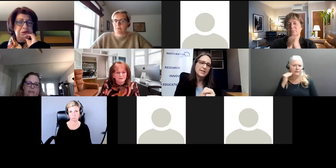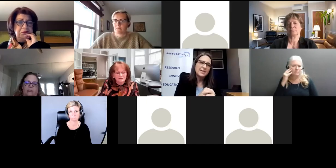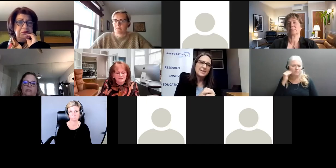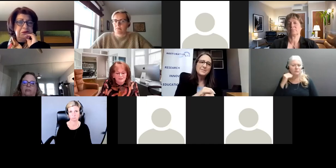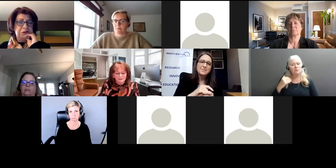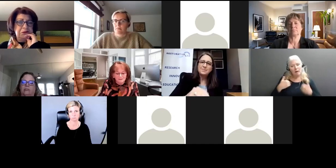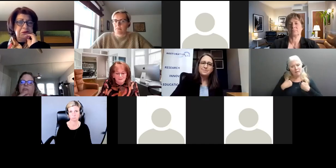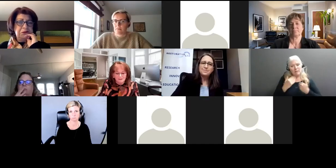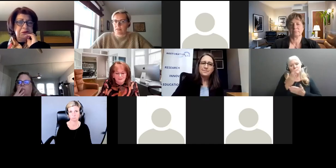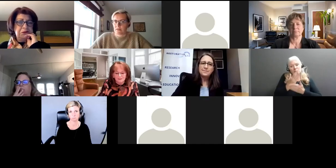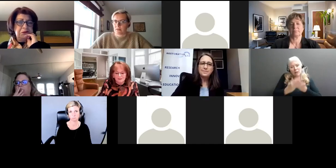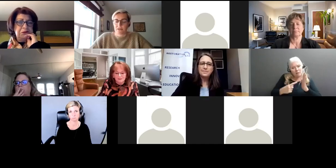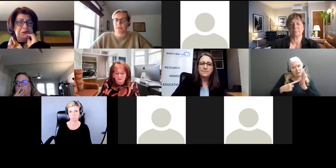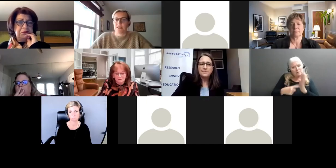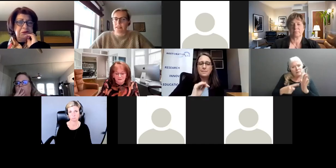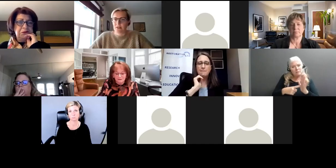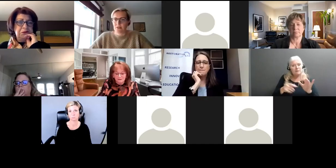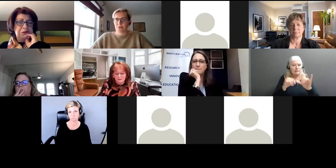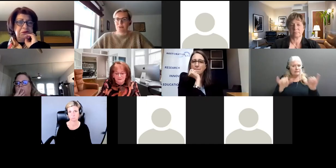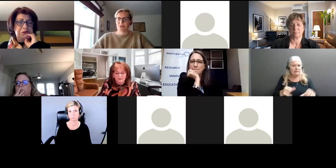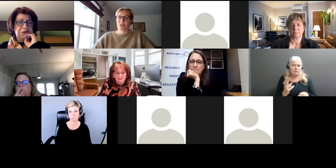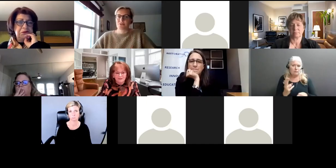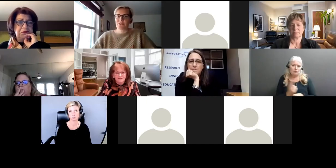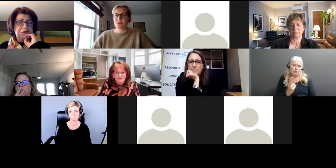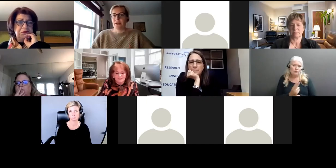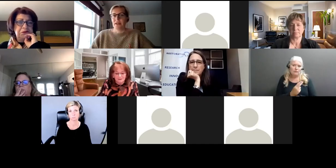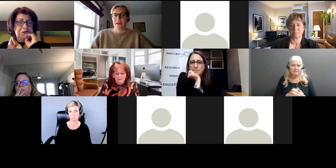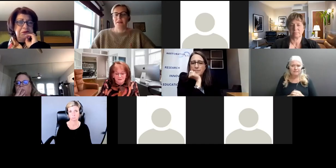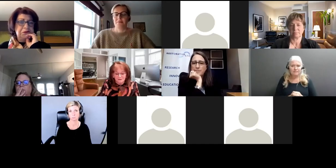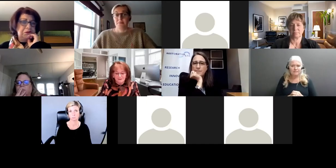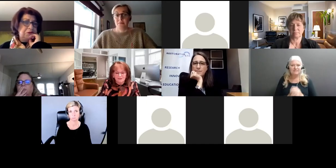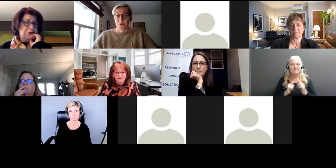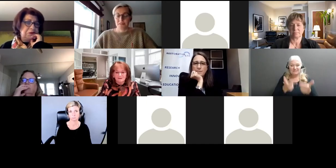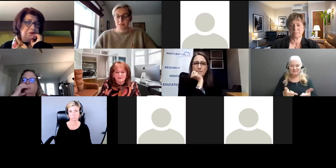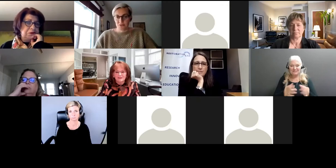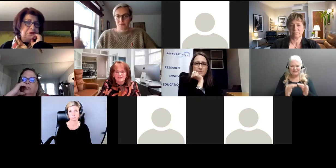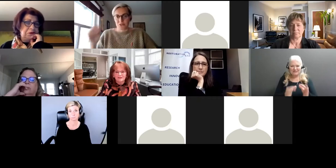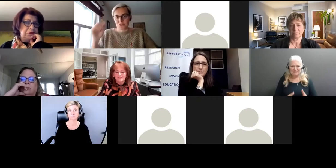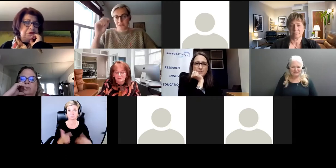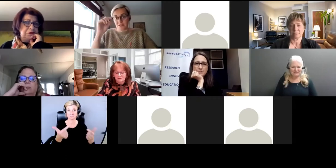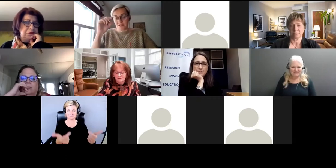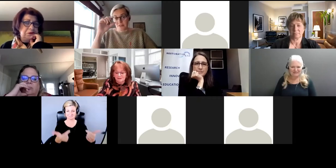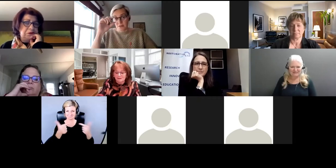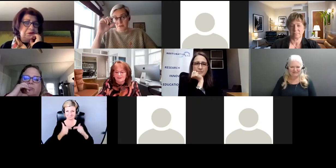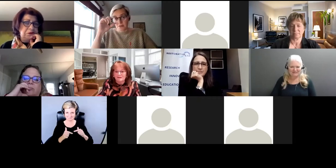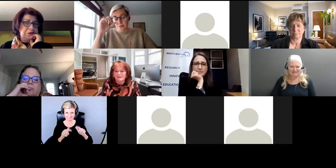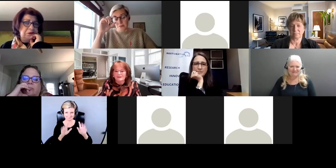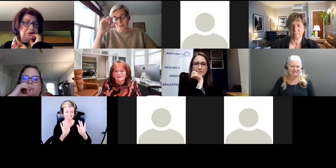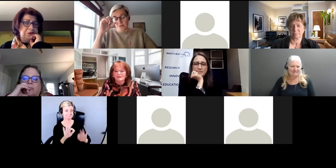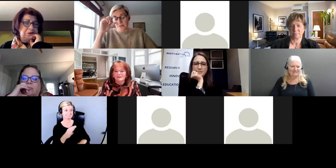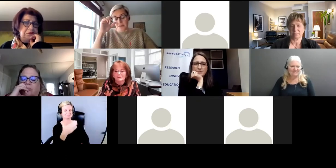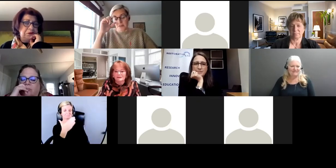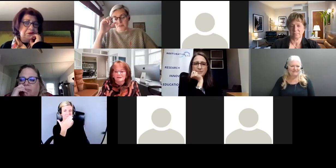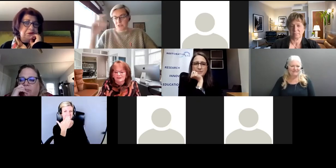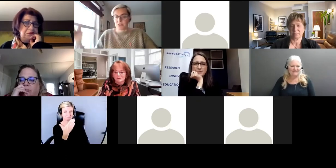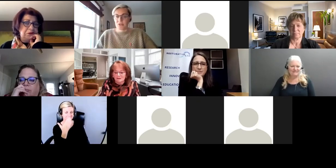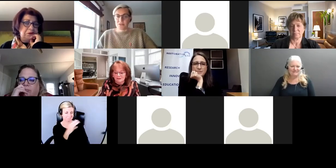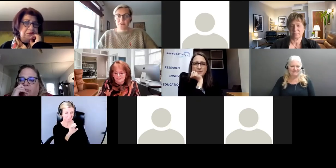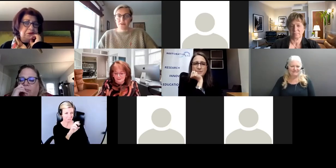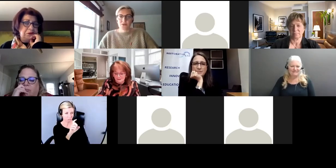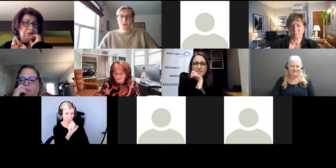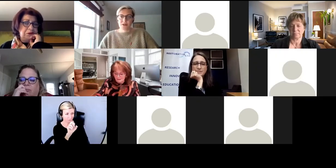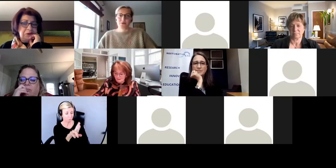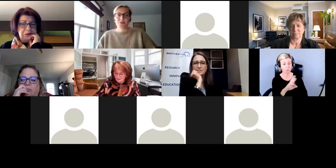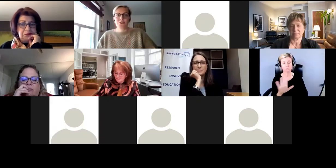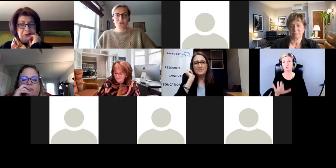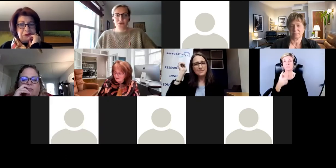level. That's great. Thank you so much, Jennifer. Well, since you're mentioning the Commission in